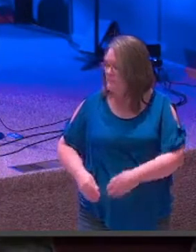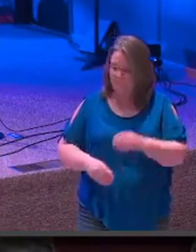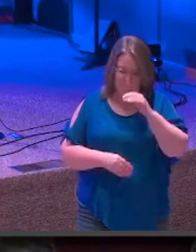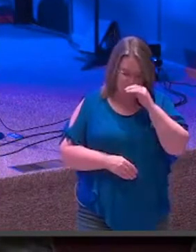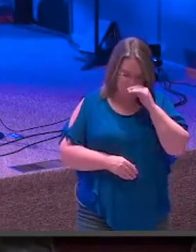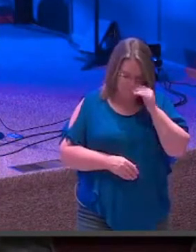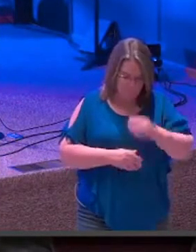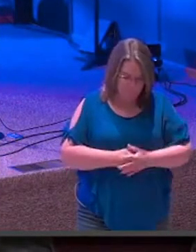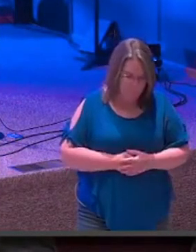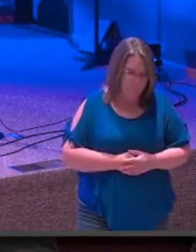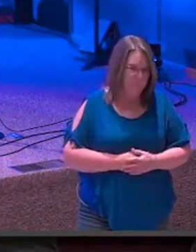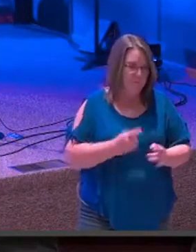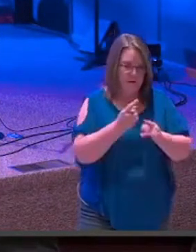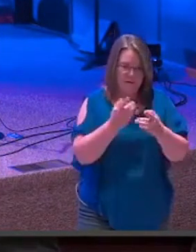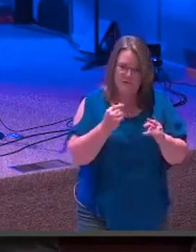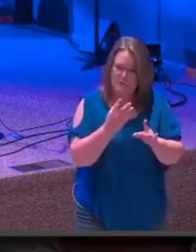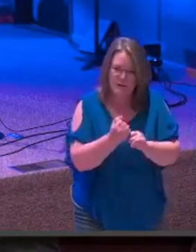Just trying to get one more.